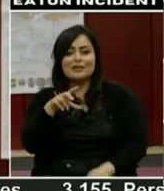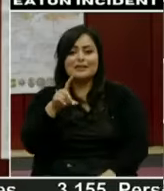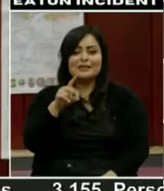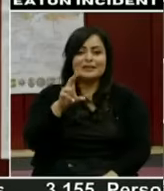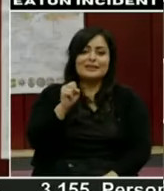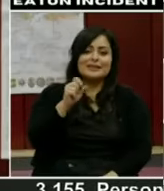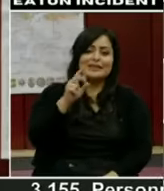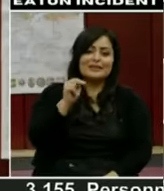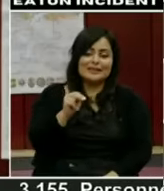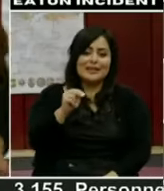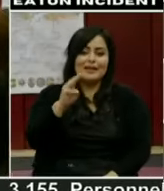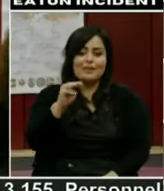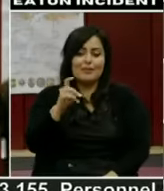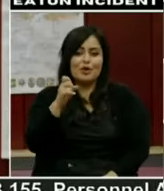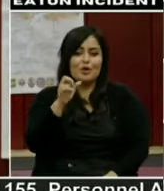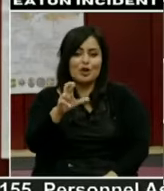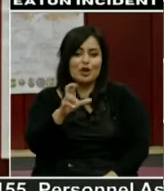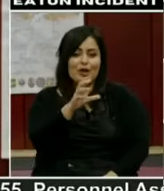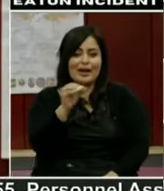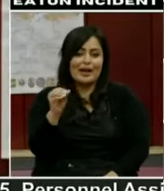Bohal.